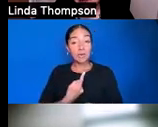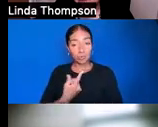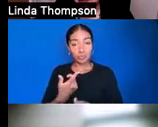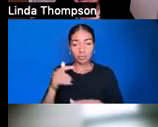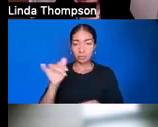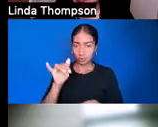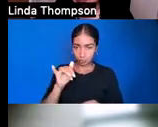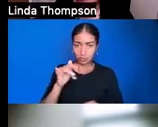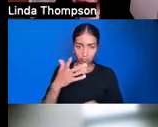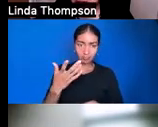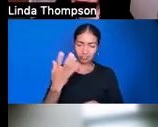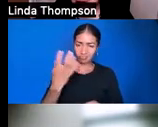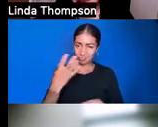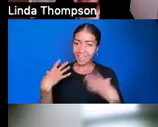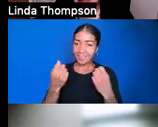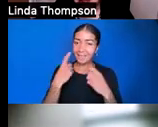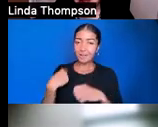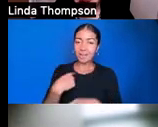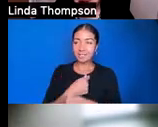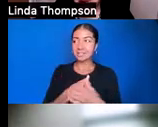also very healthy for us.